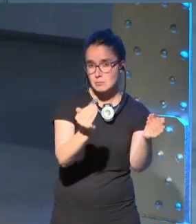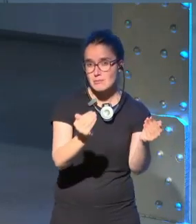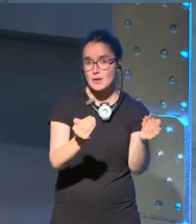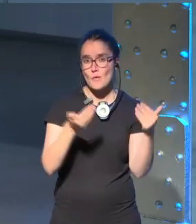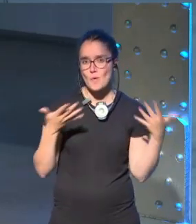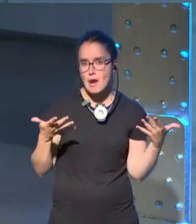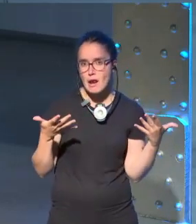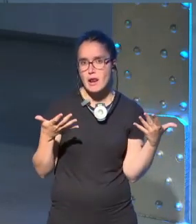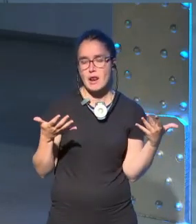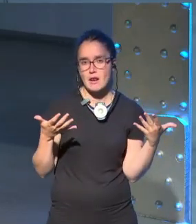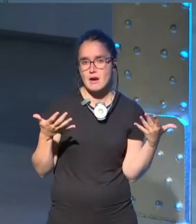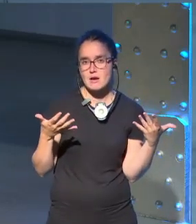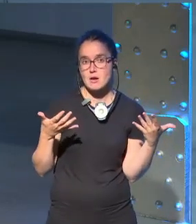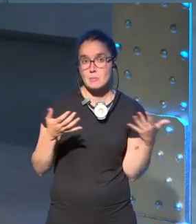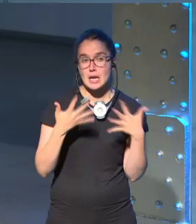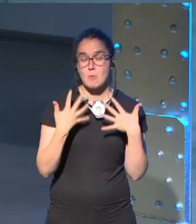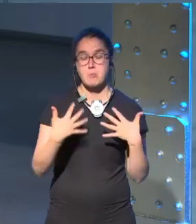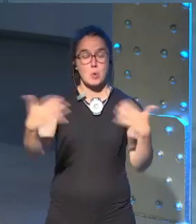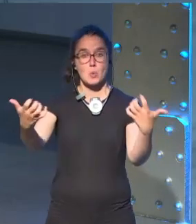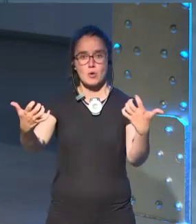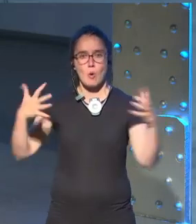and hold an audience. Now,